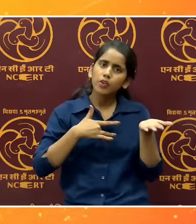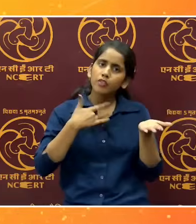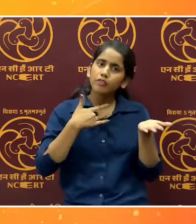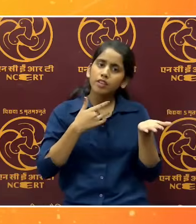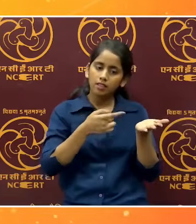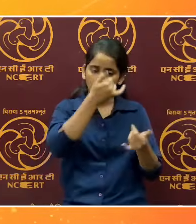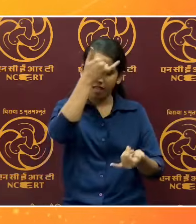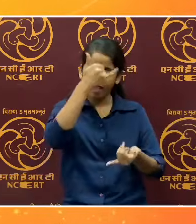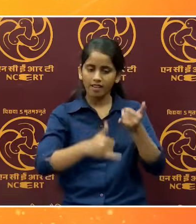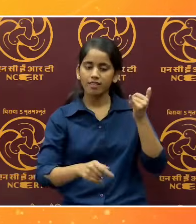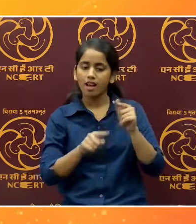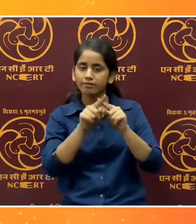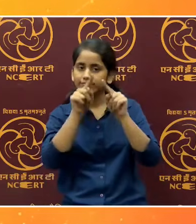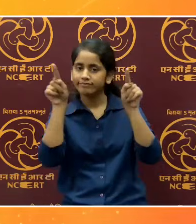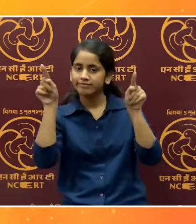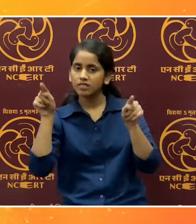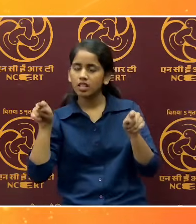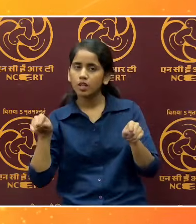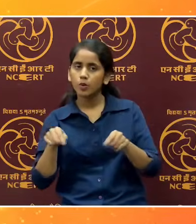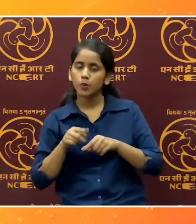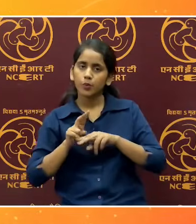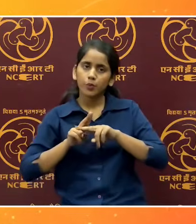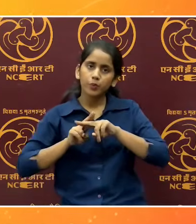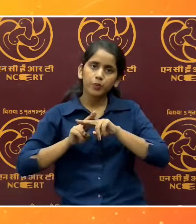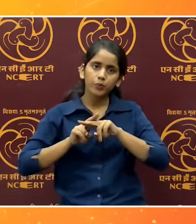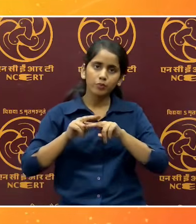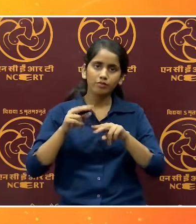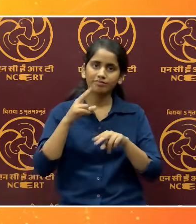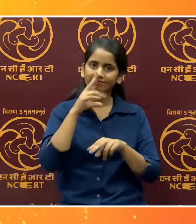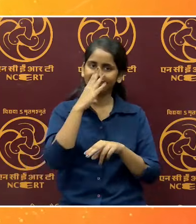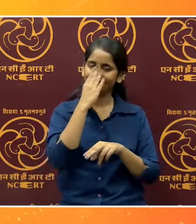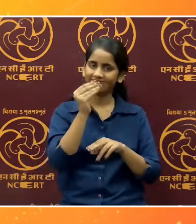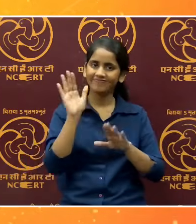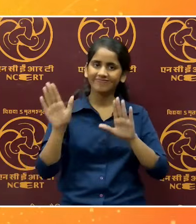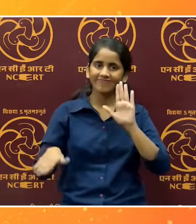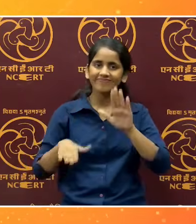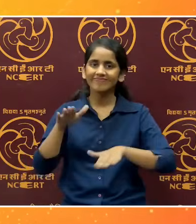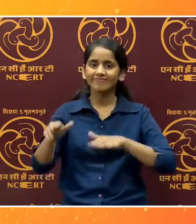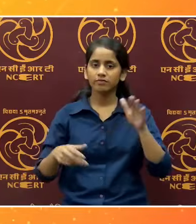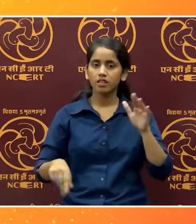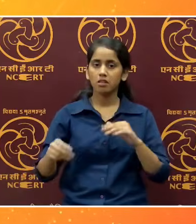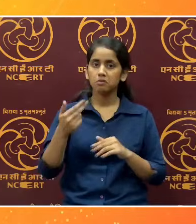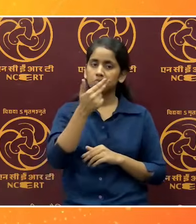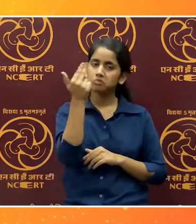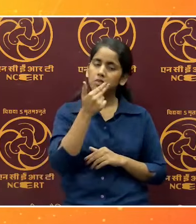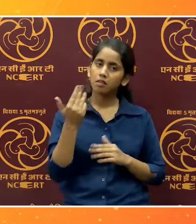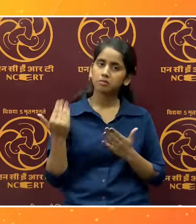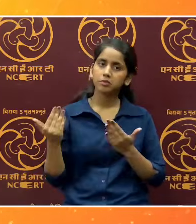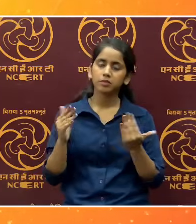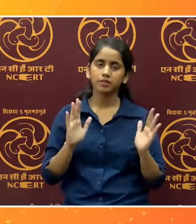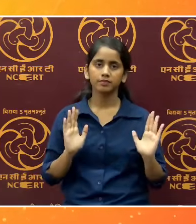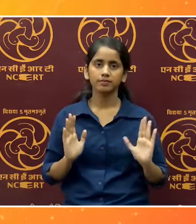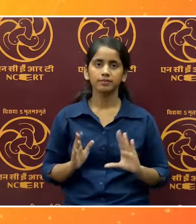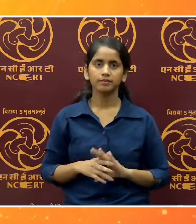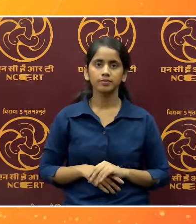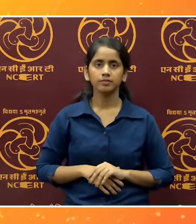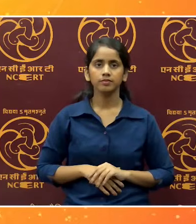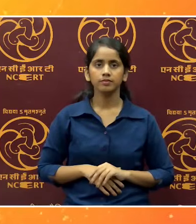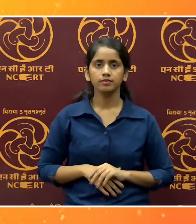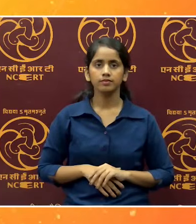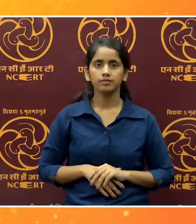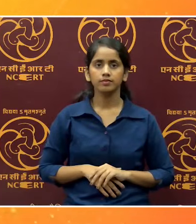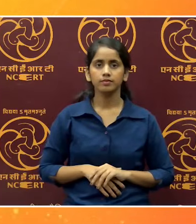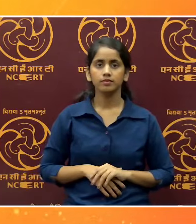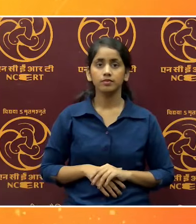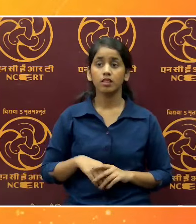here lastly there is the picture of a duck and which they can recreate in the given box also. There is another